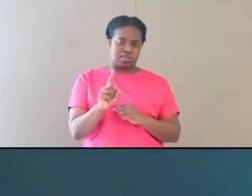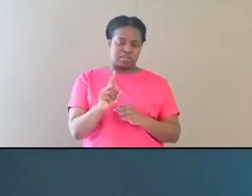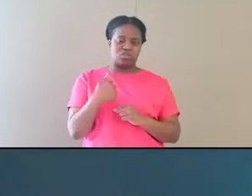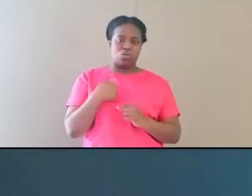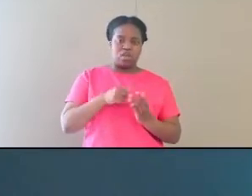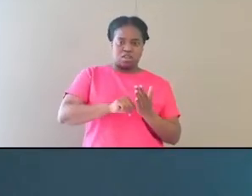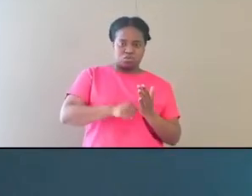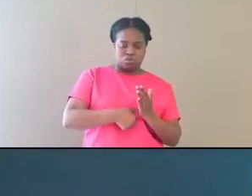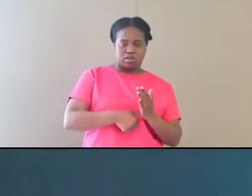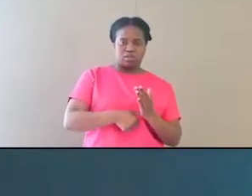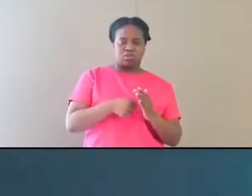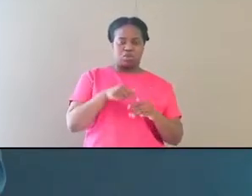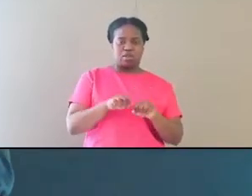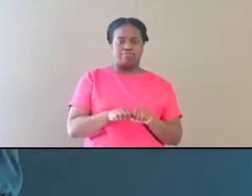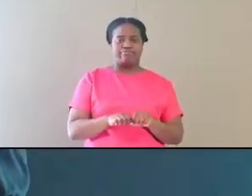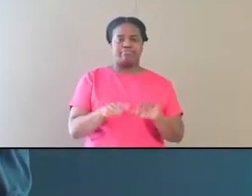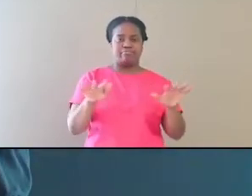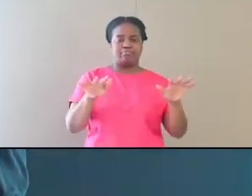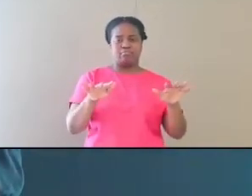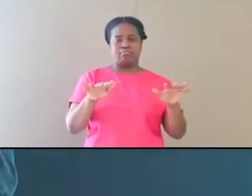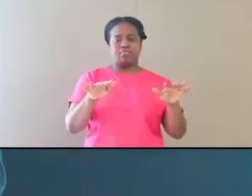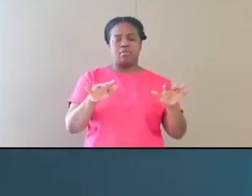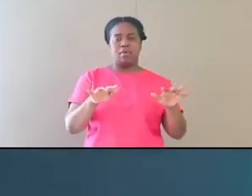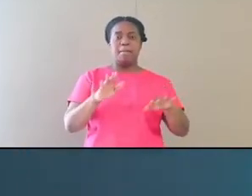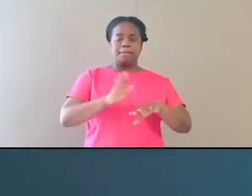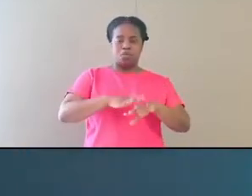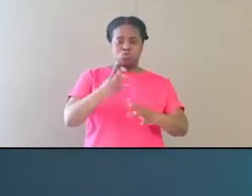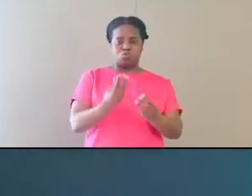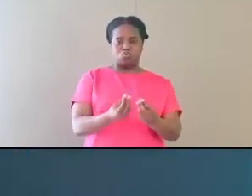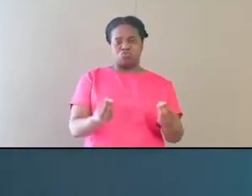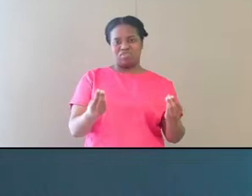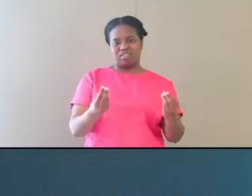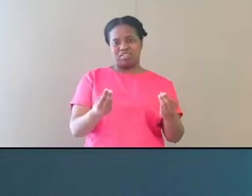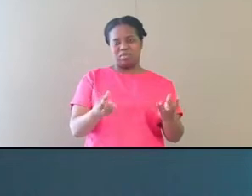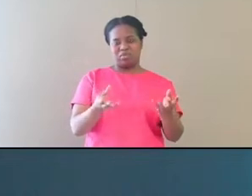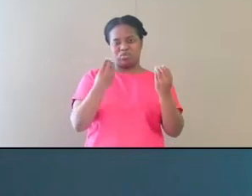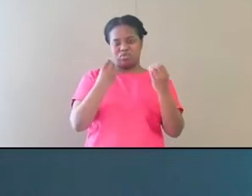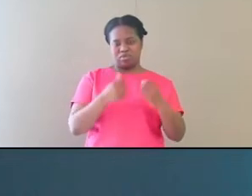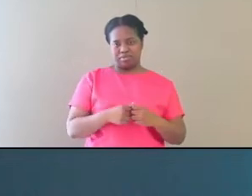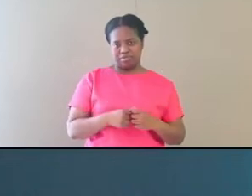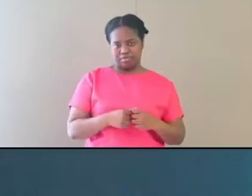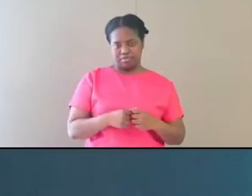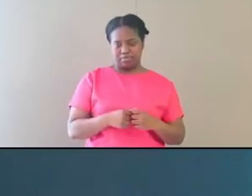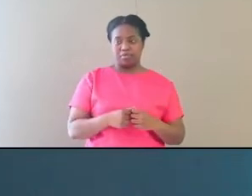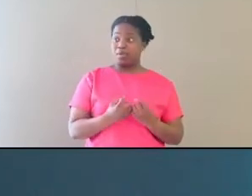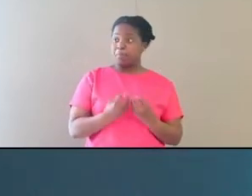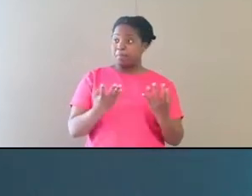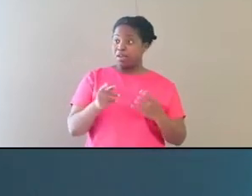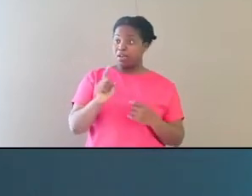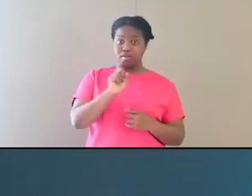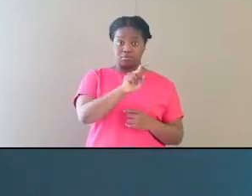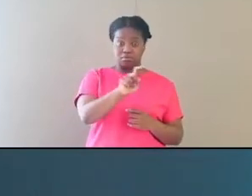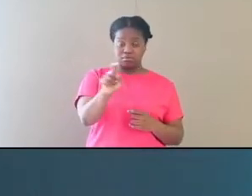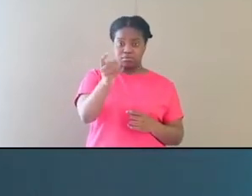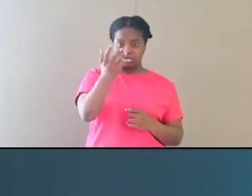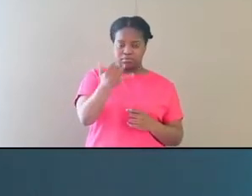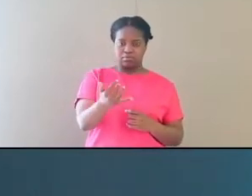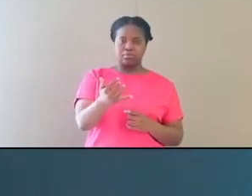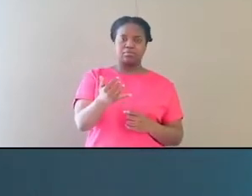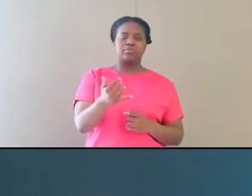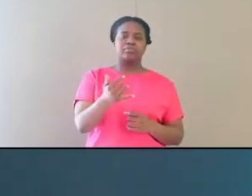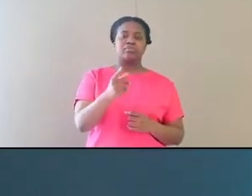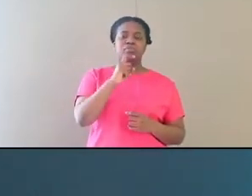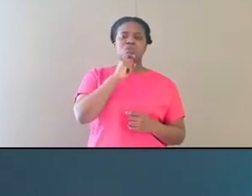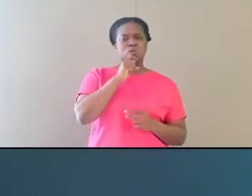grant would reach more children. And the civil society activists, many of whom are in the room here, used those levers as advocacy